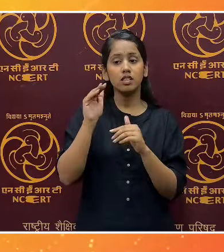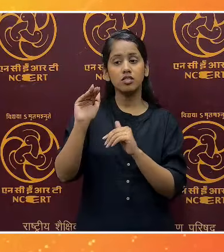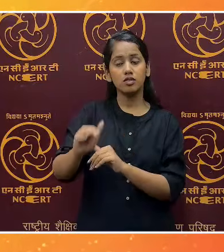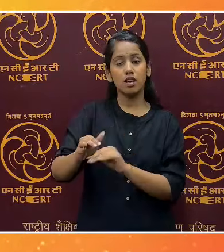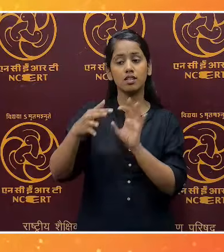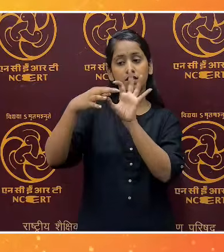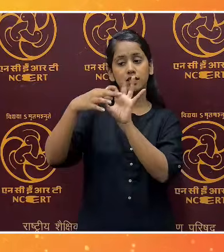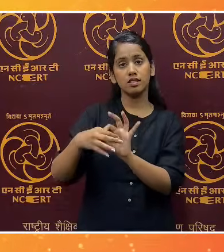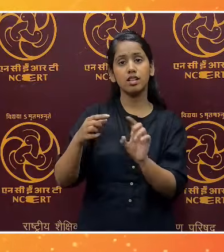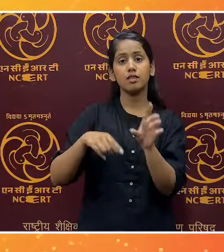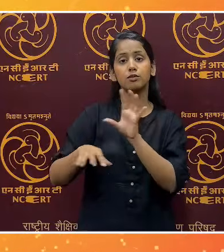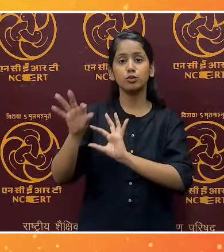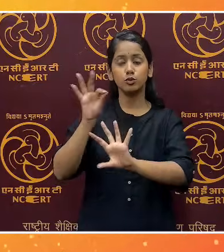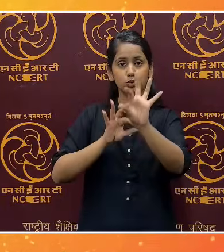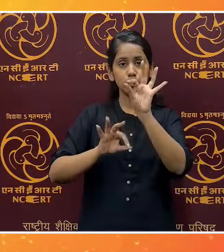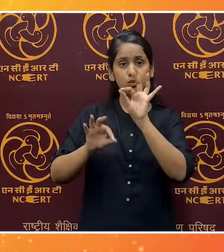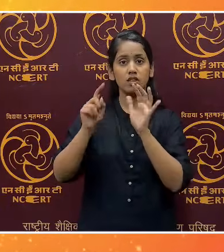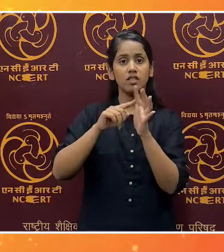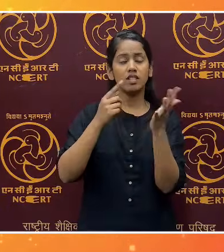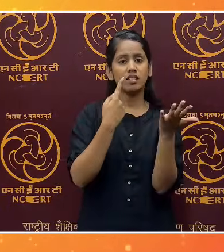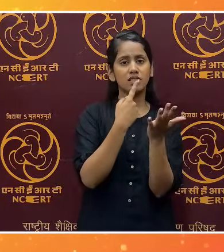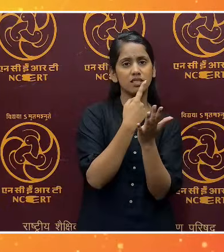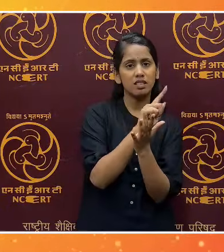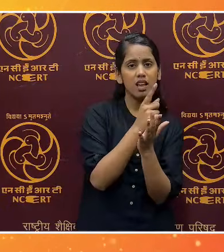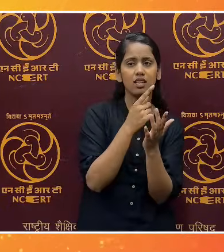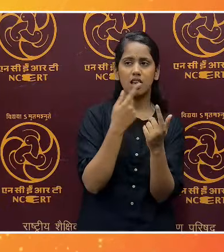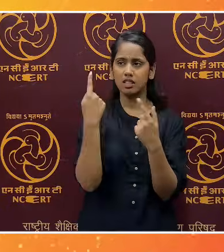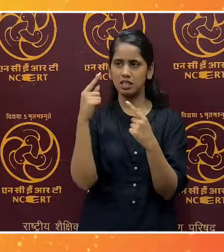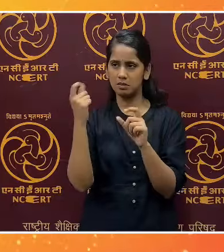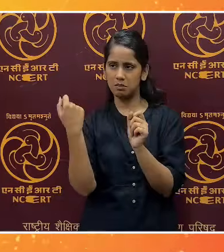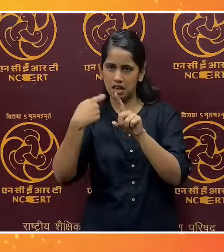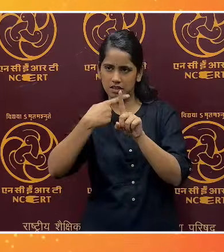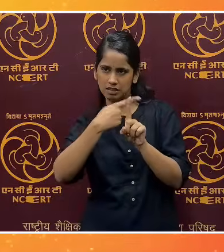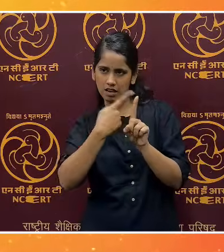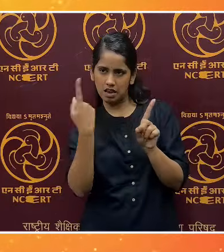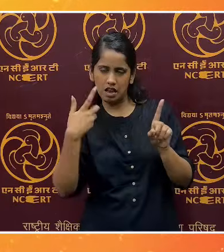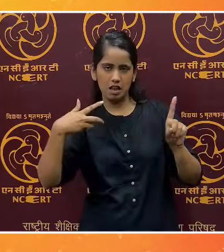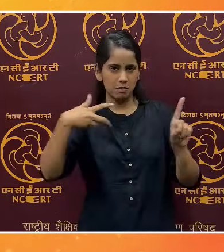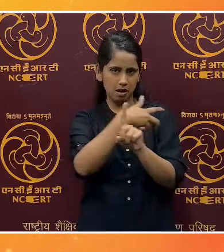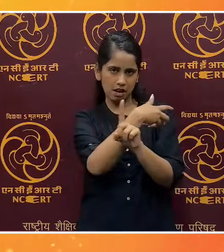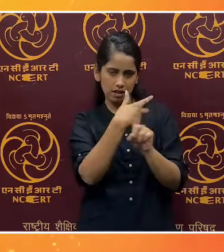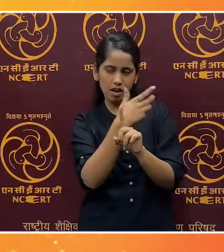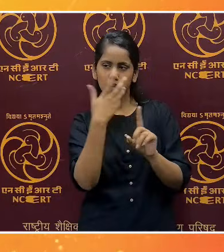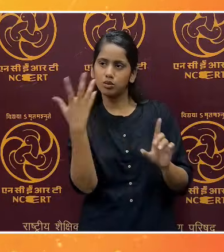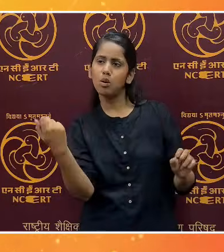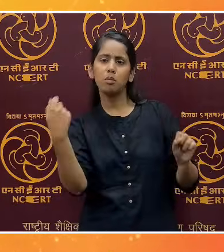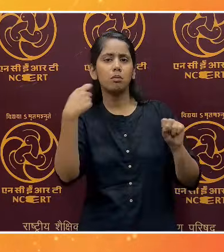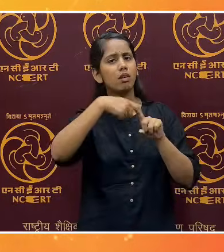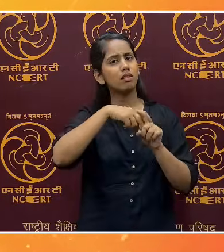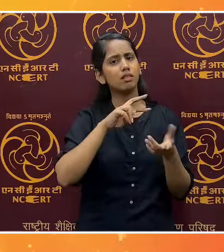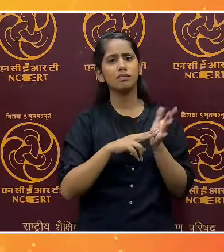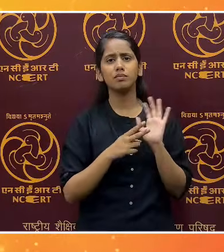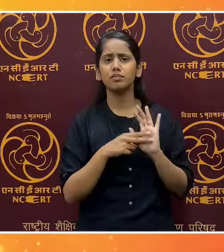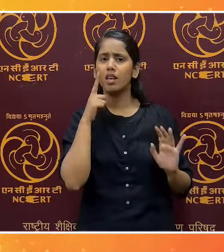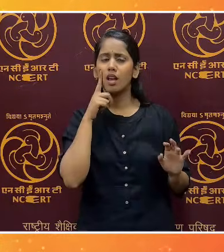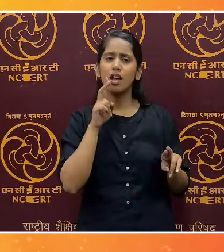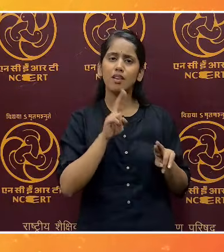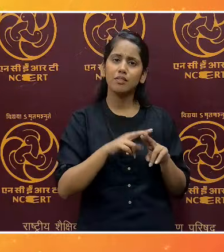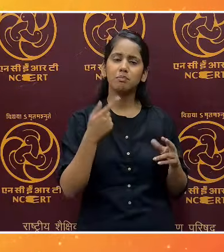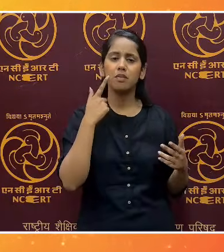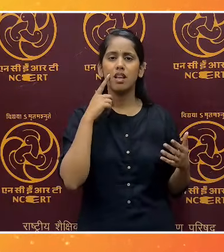child. So choosing a right format is very, very important. It plays a very crucial role. Like if we are making